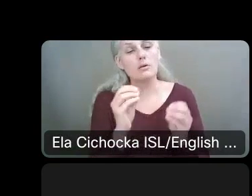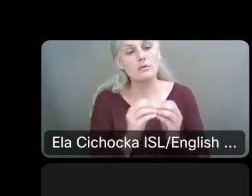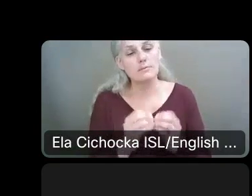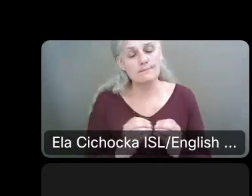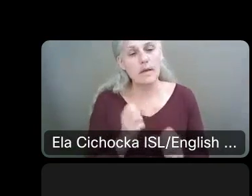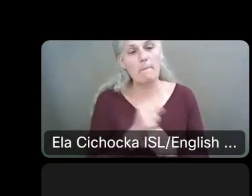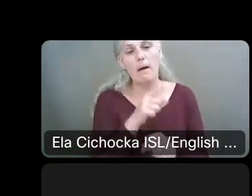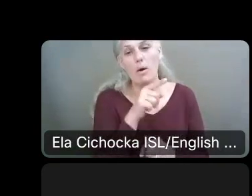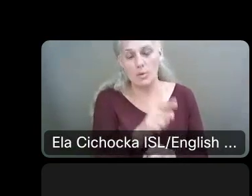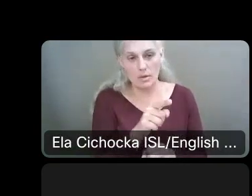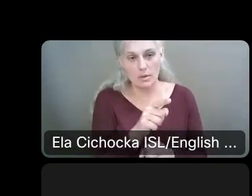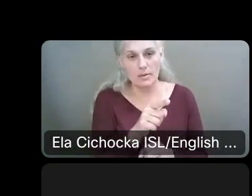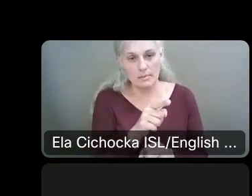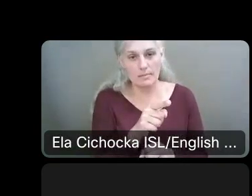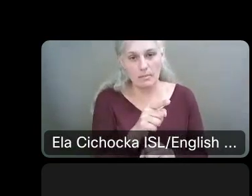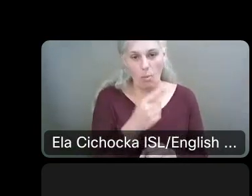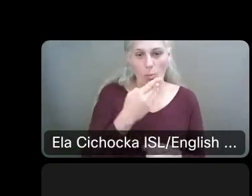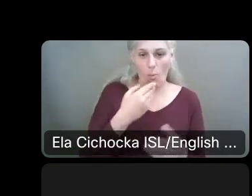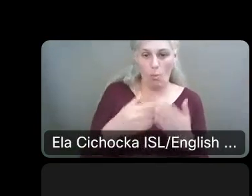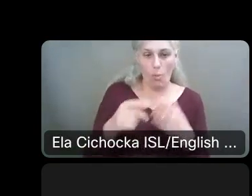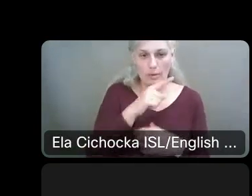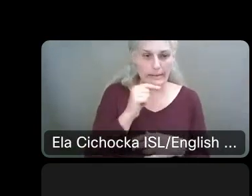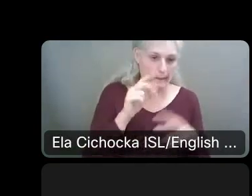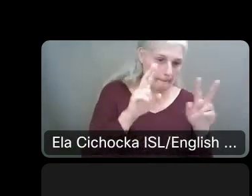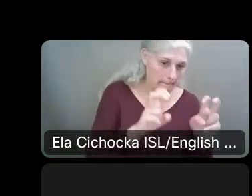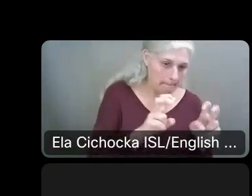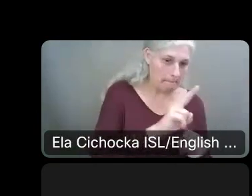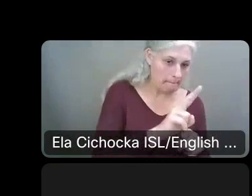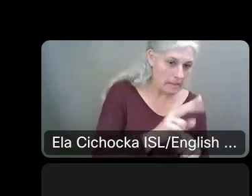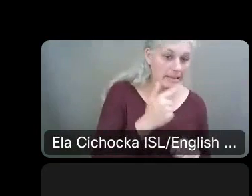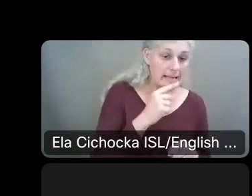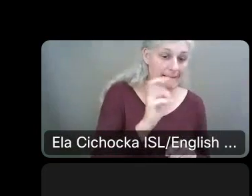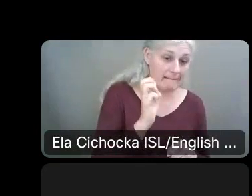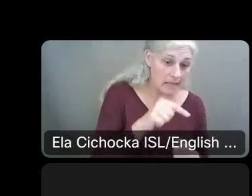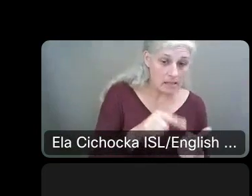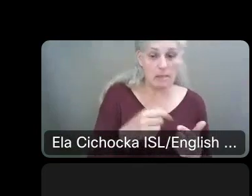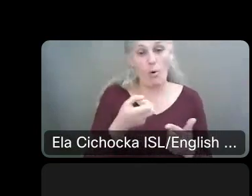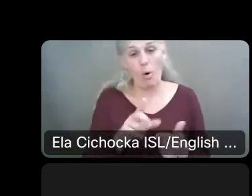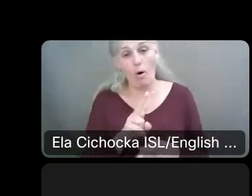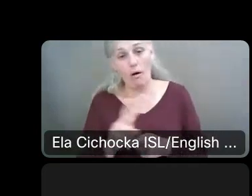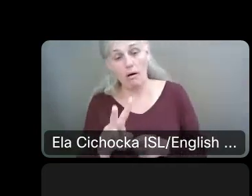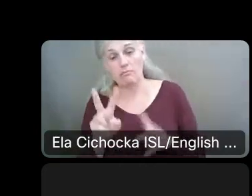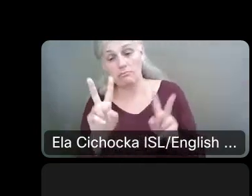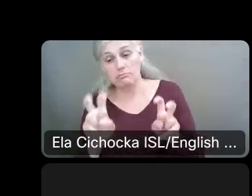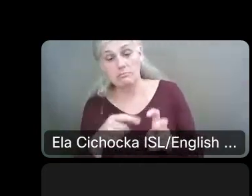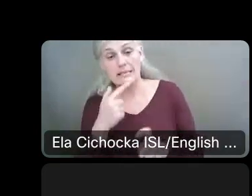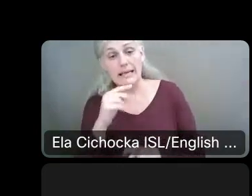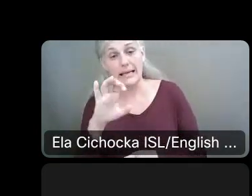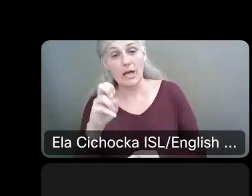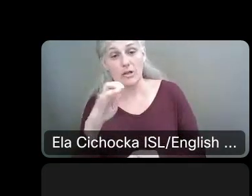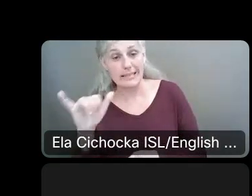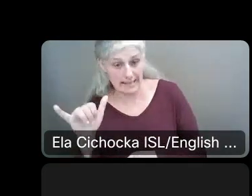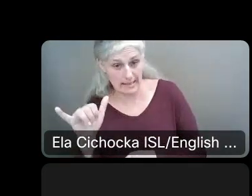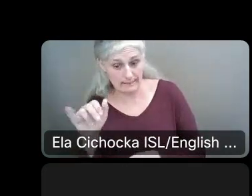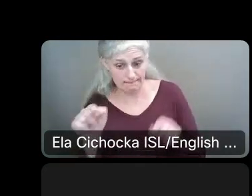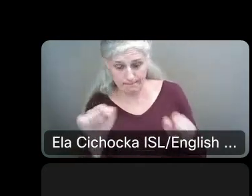about this notion of what are we going to call it? Are we going to call it second victim? Are we going to call it second casualty? And there